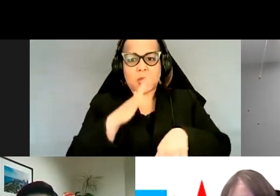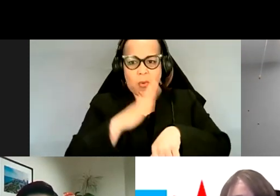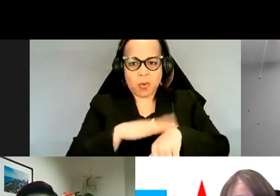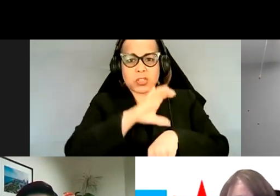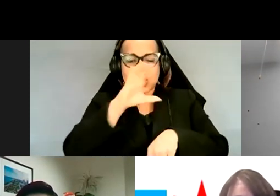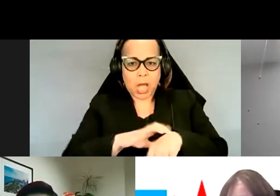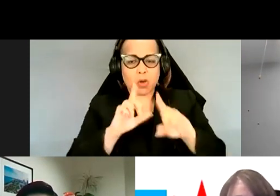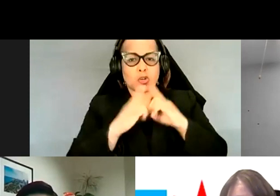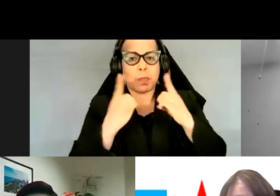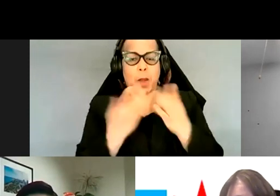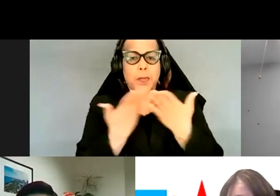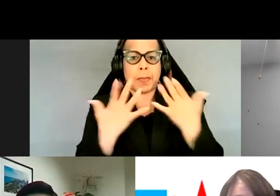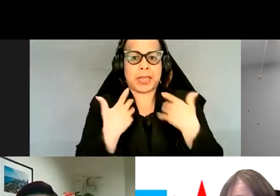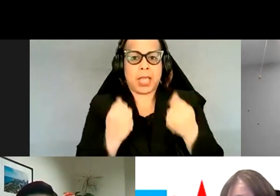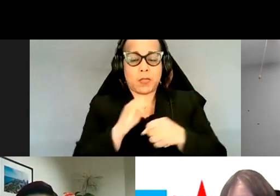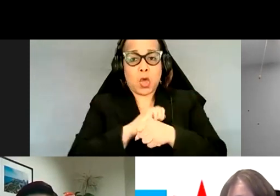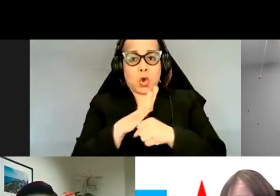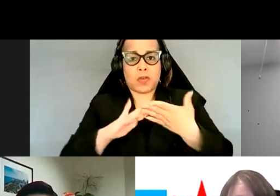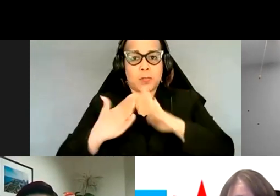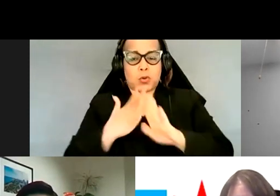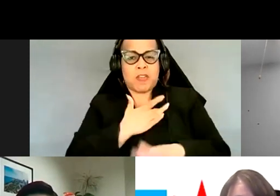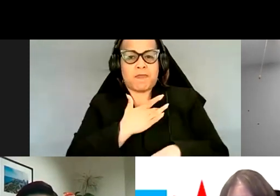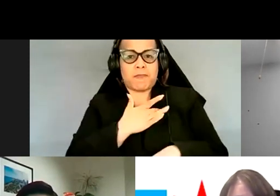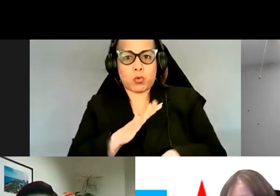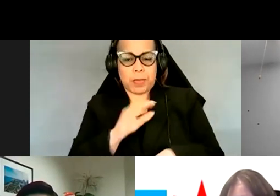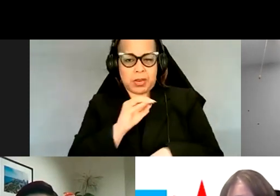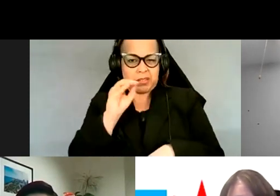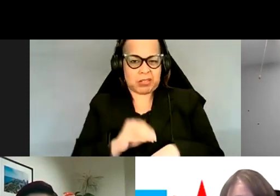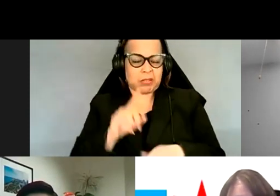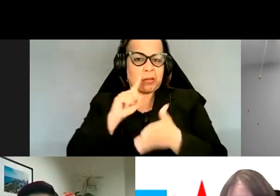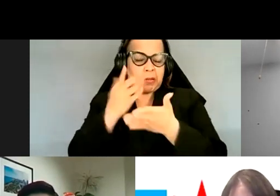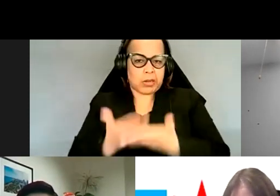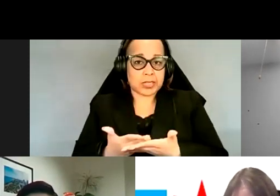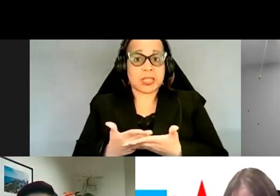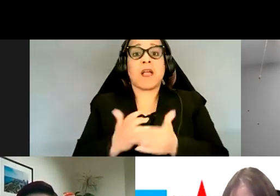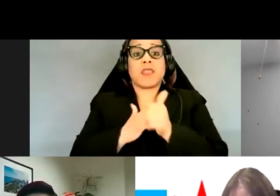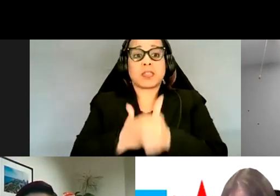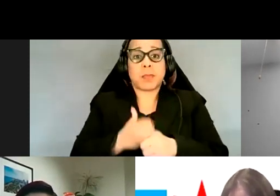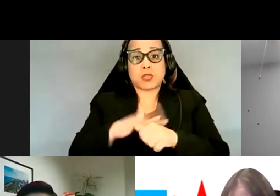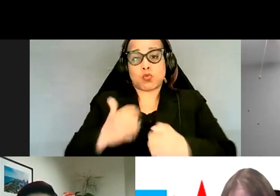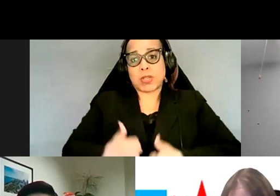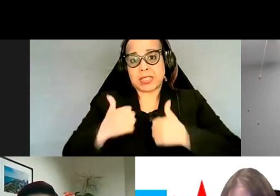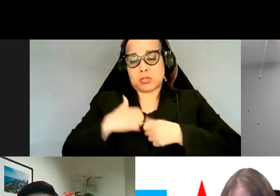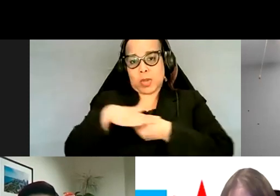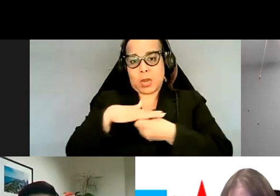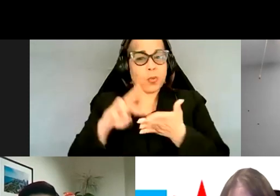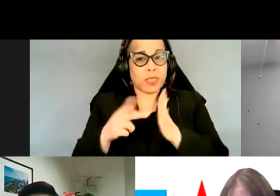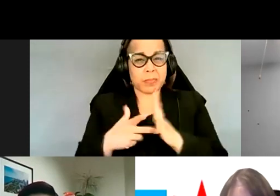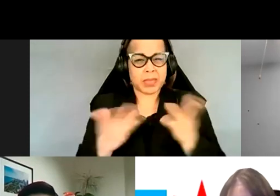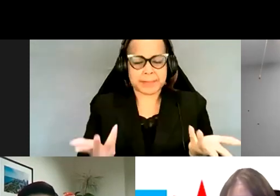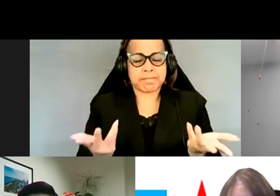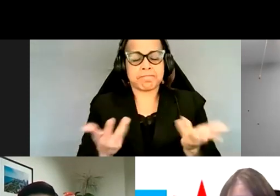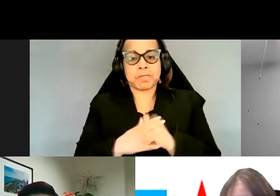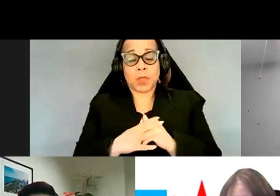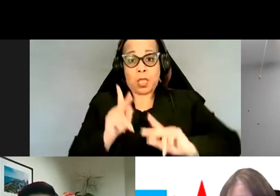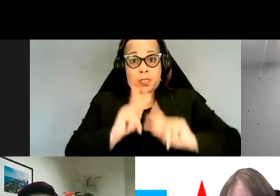of Public Health COVID Community Vulnerability Index. And that is actually based on residential area. What that means is that